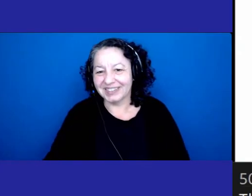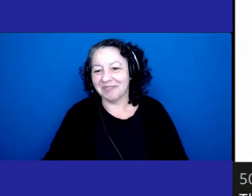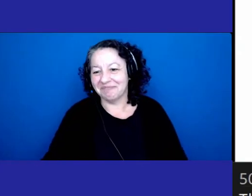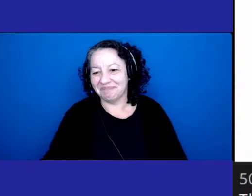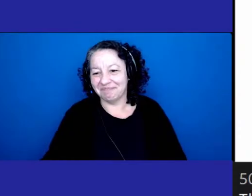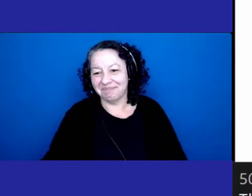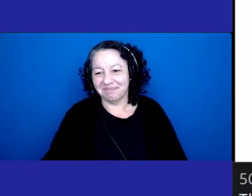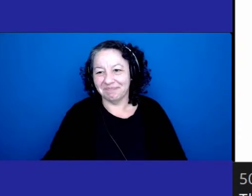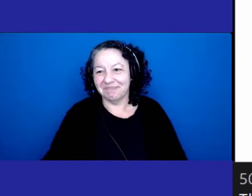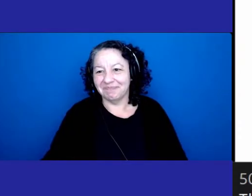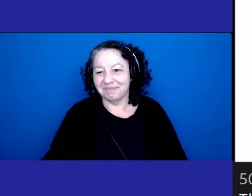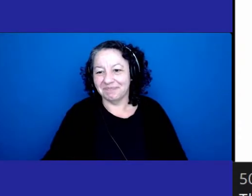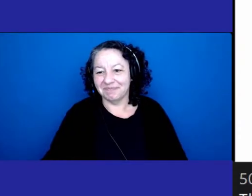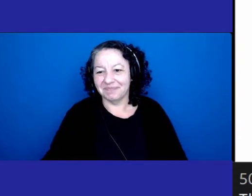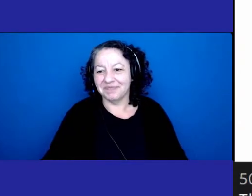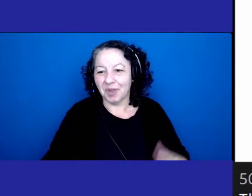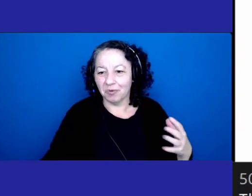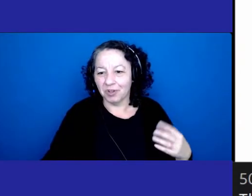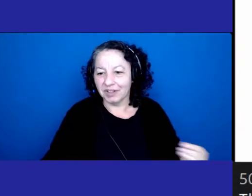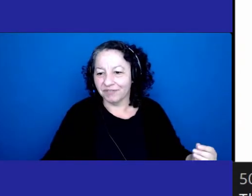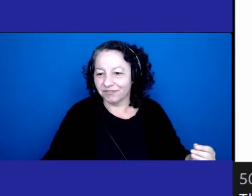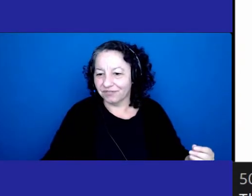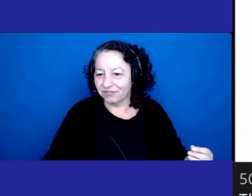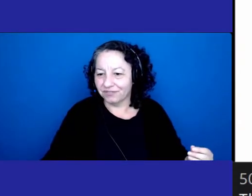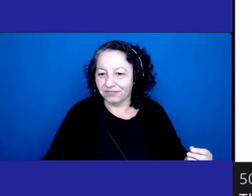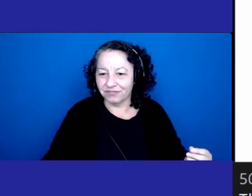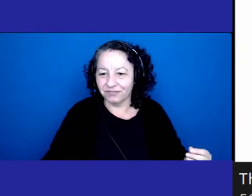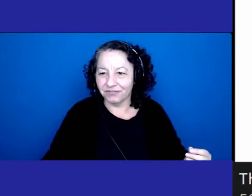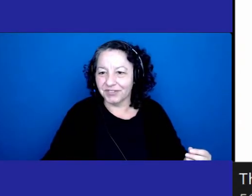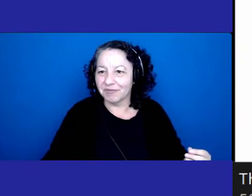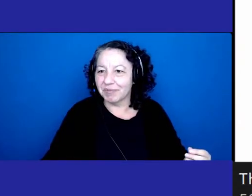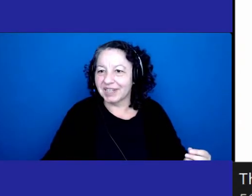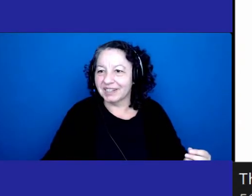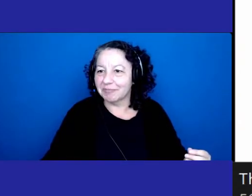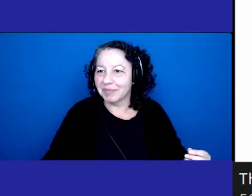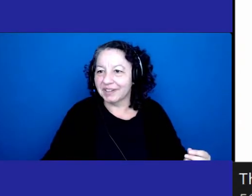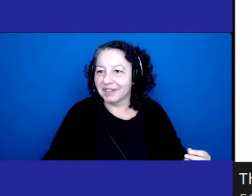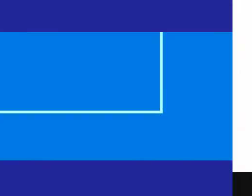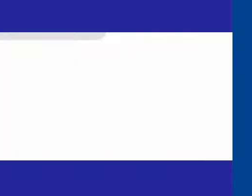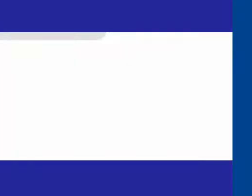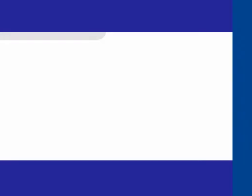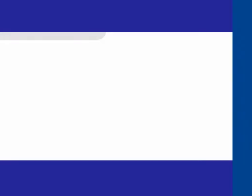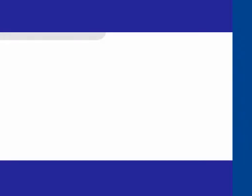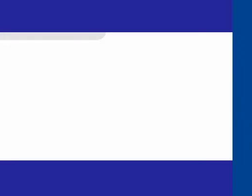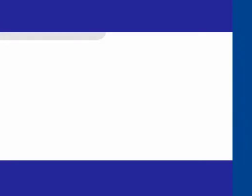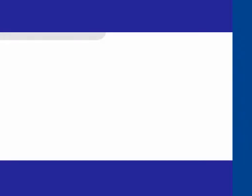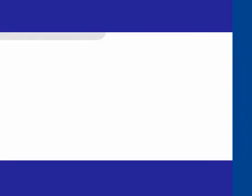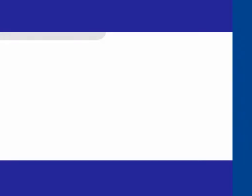This meeting is no longer being recorded. This meeting is being transcribed and summarized.